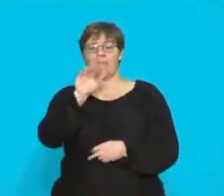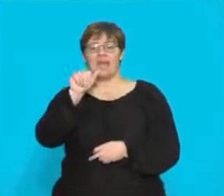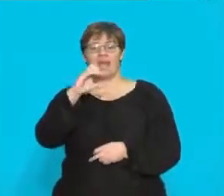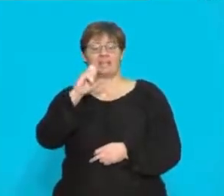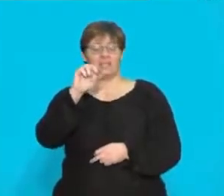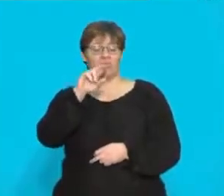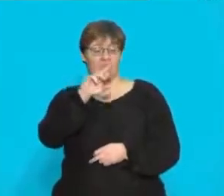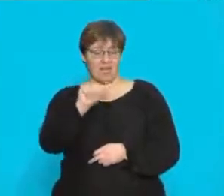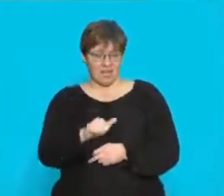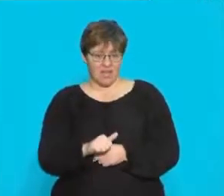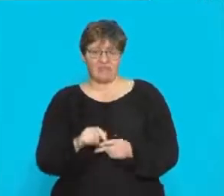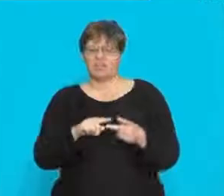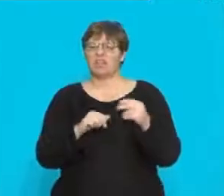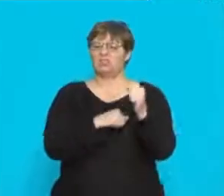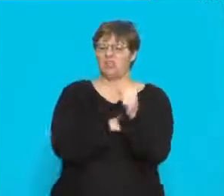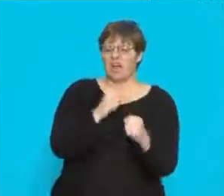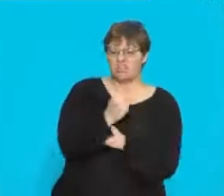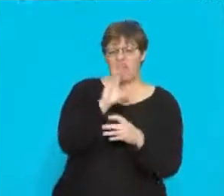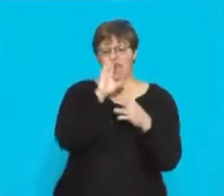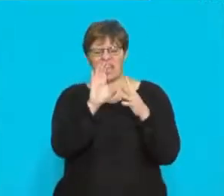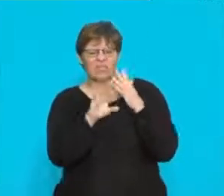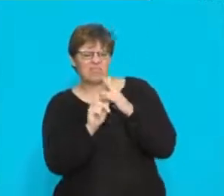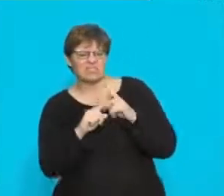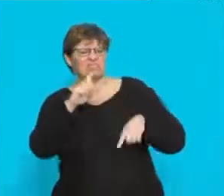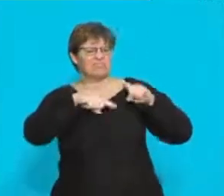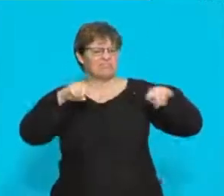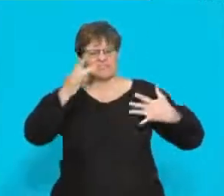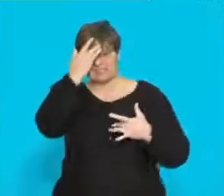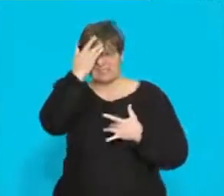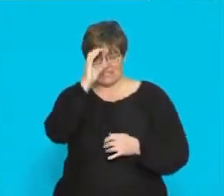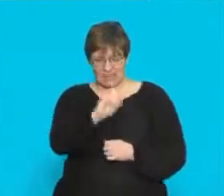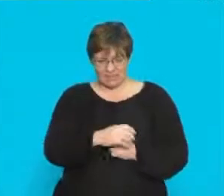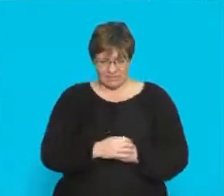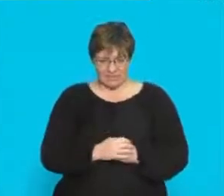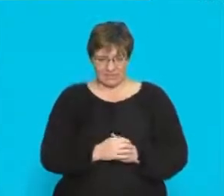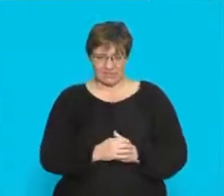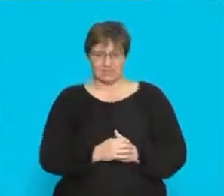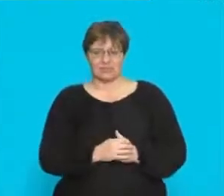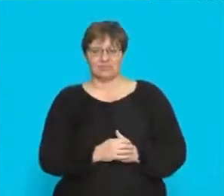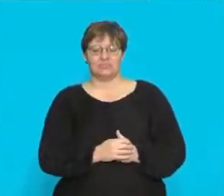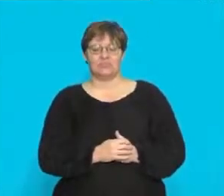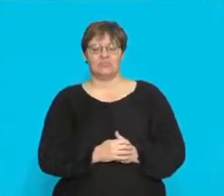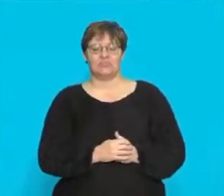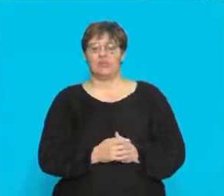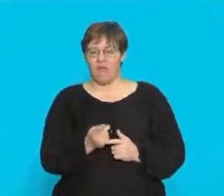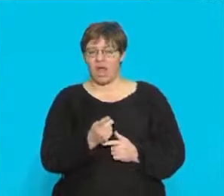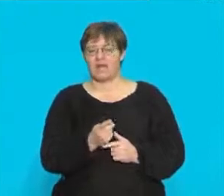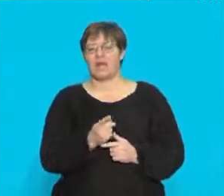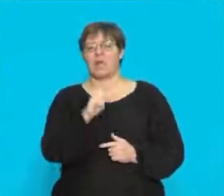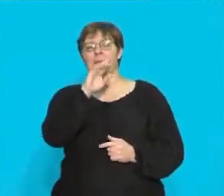looked at bacteria and all the structure, the characteristics, and the different diseases that we're going to find in